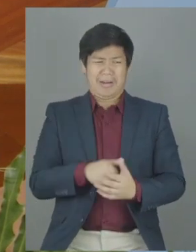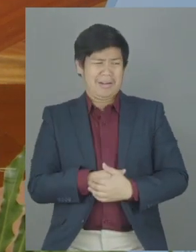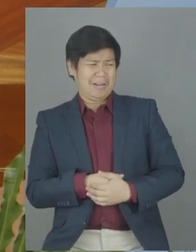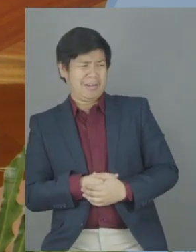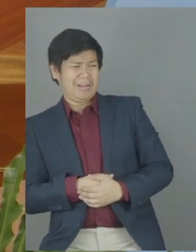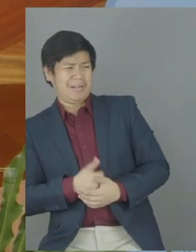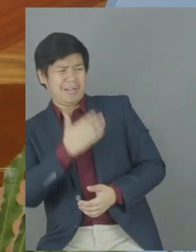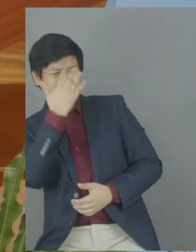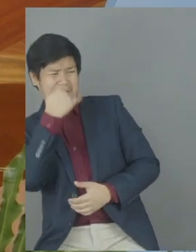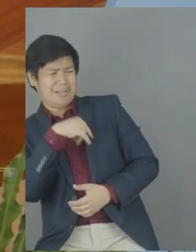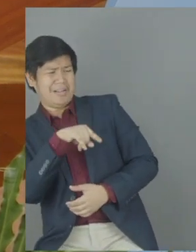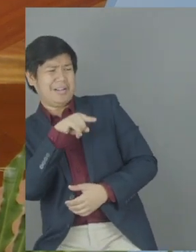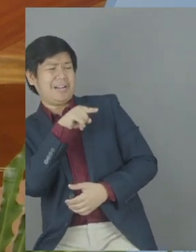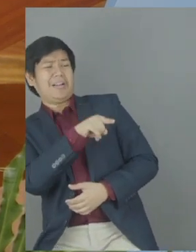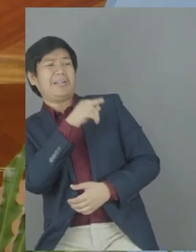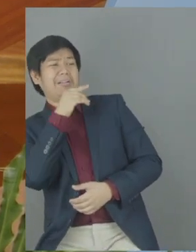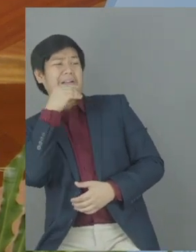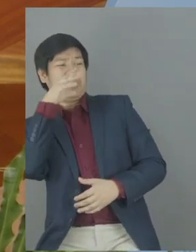home.